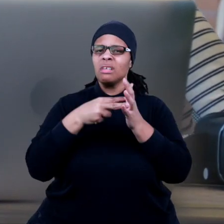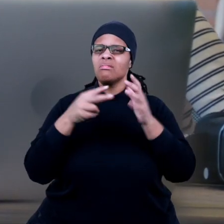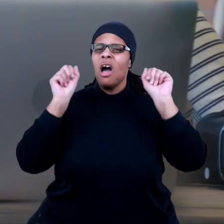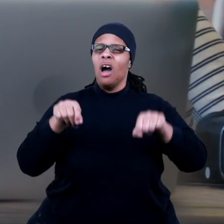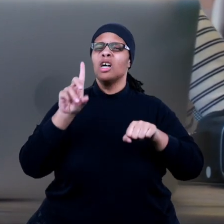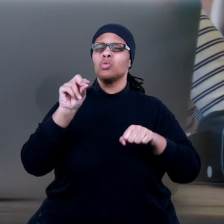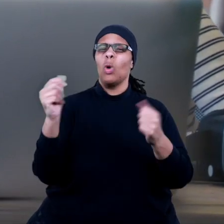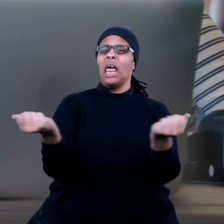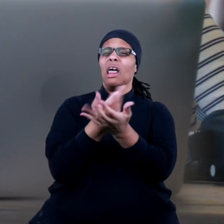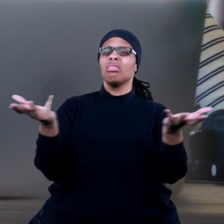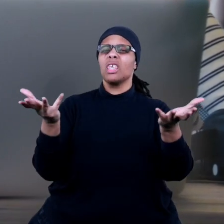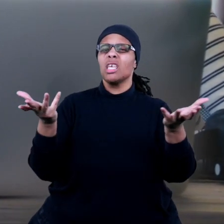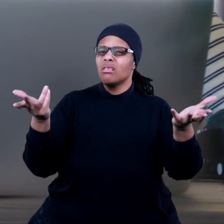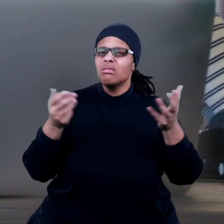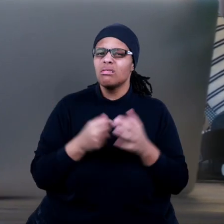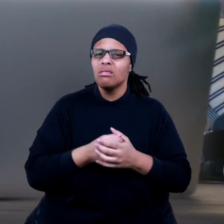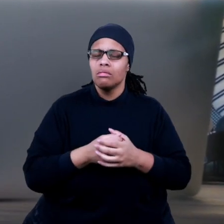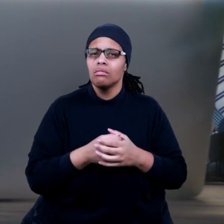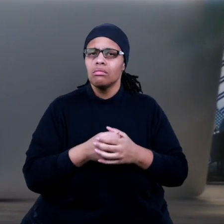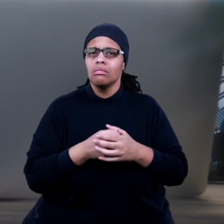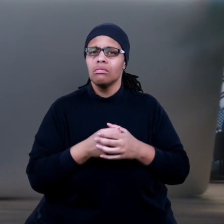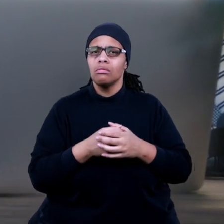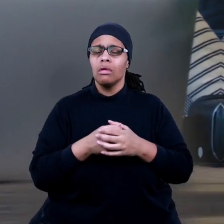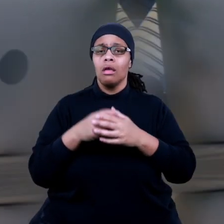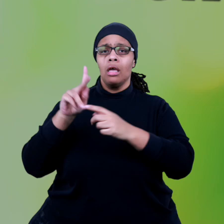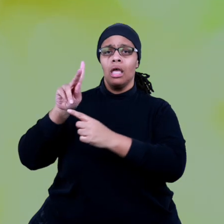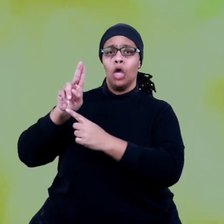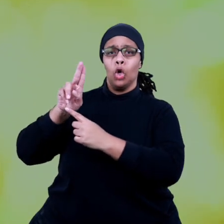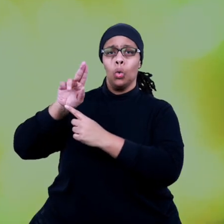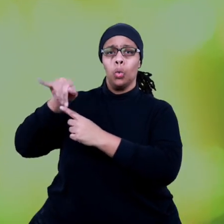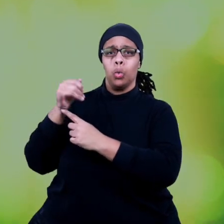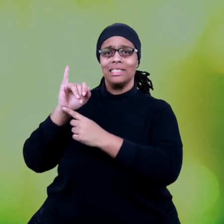people come together, they are capable of anything.